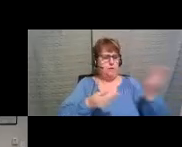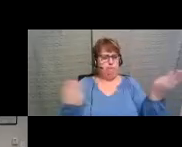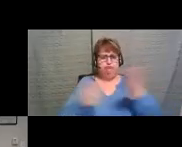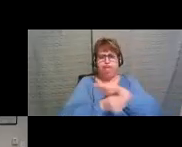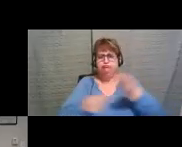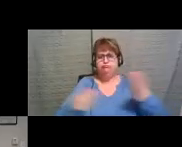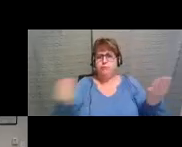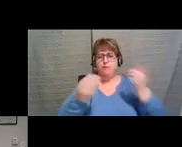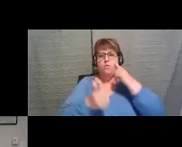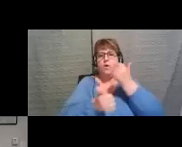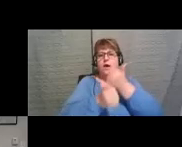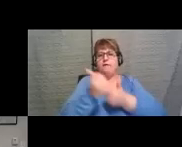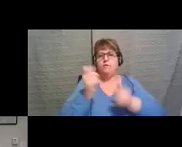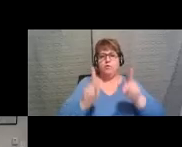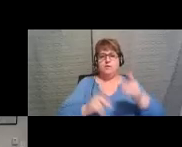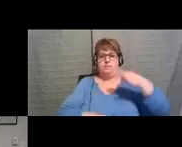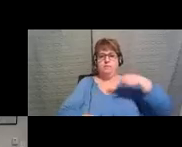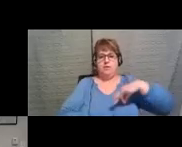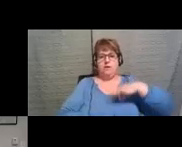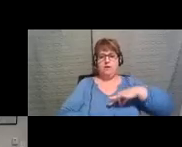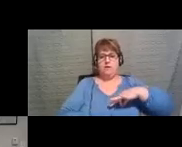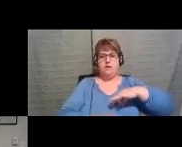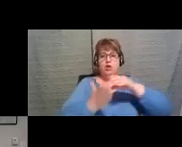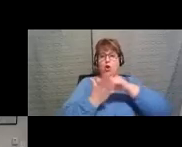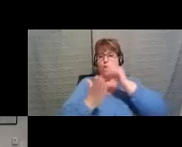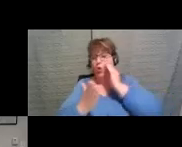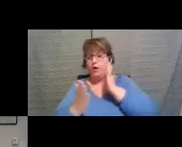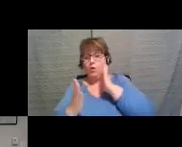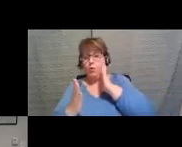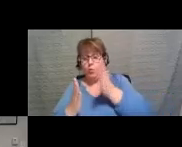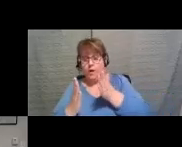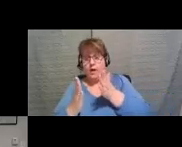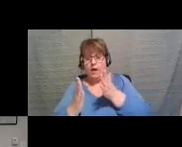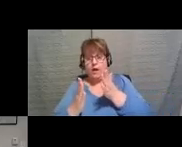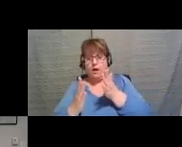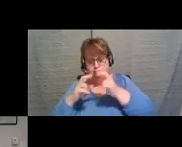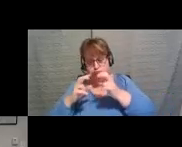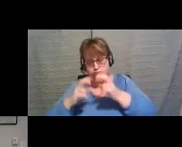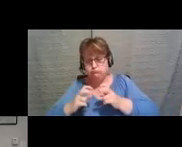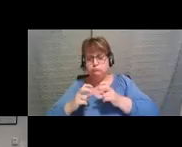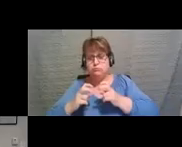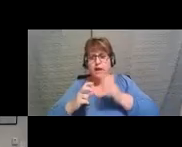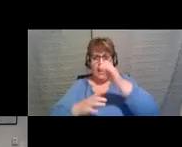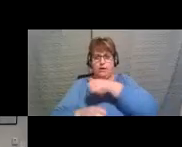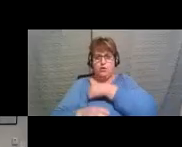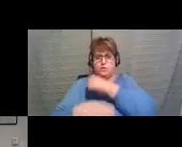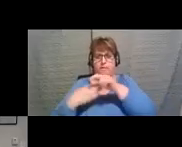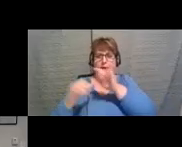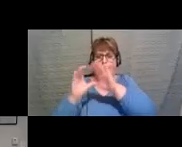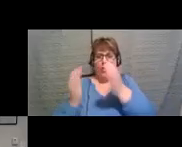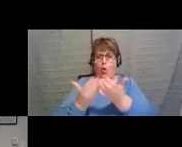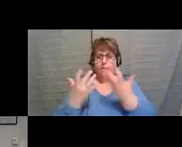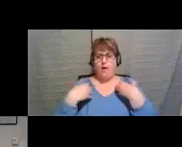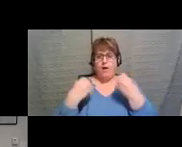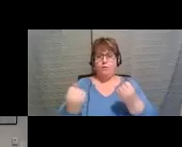everyone's equal benefit. The learner will examine existing attitudes around global health so that we at the University of